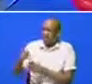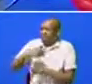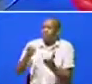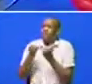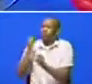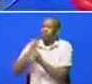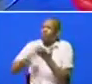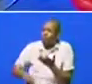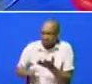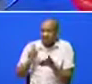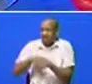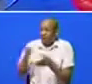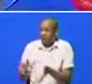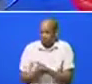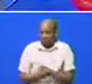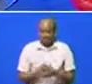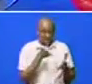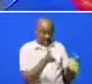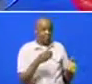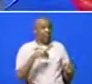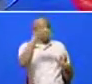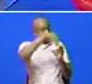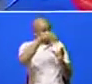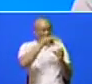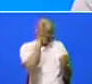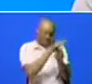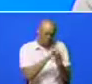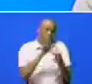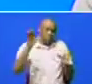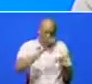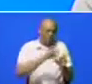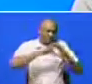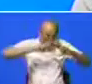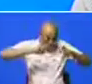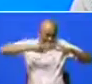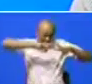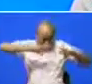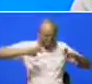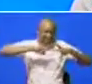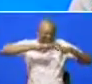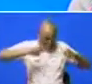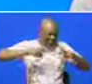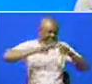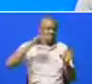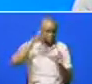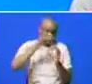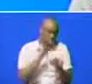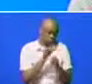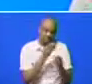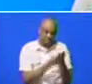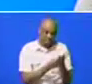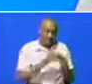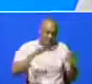do at the moment? Right now, we need to invest heavily in research and research and research and research, and a lot of